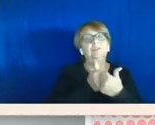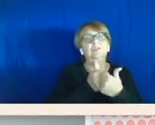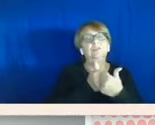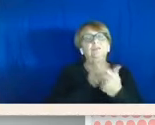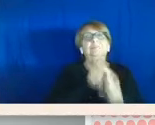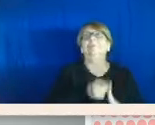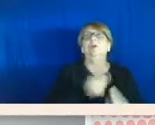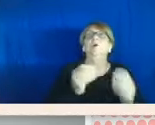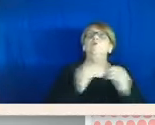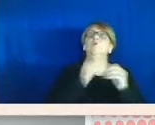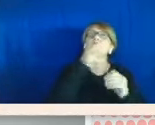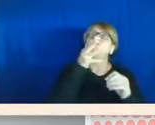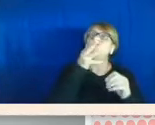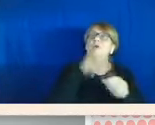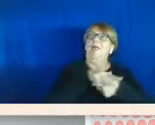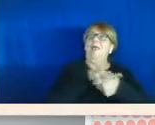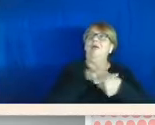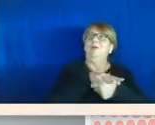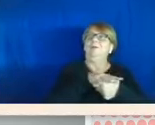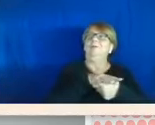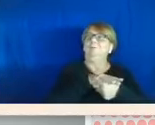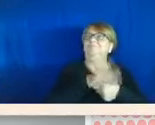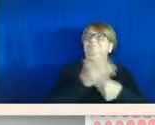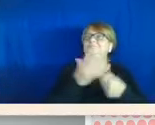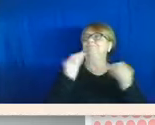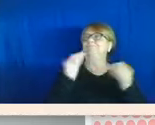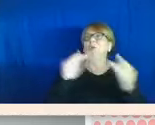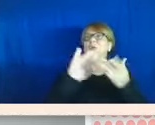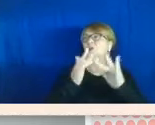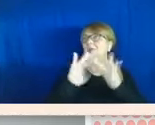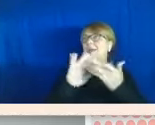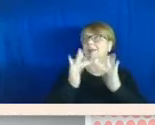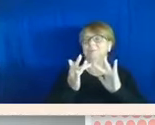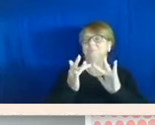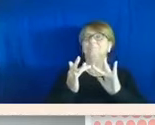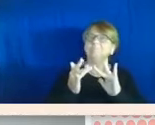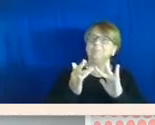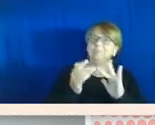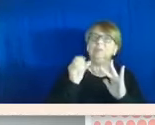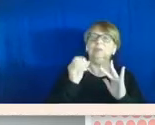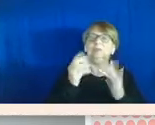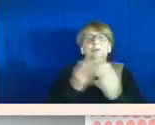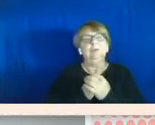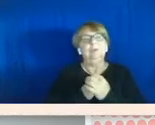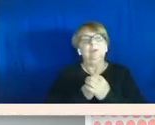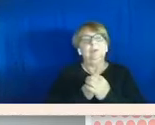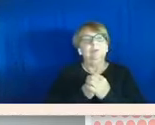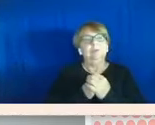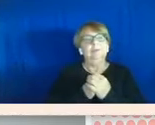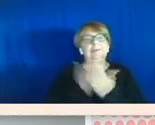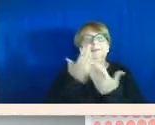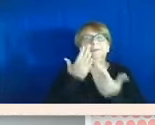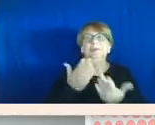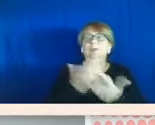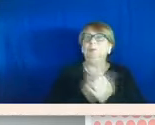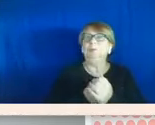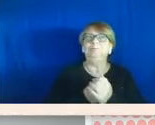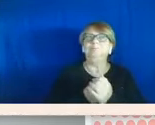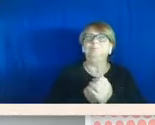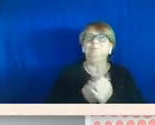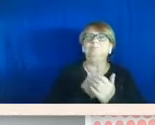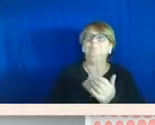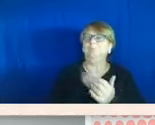areas, have been with the lack of internet. So hopefully, I don't know. I'm not an internet